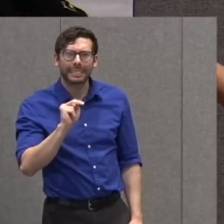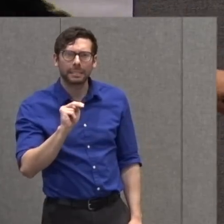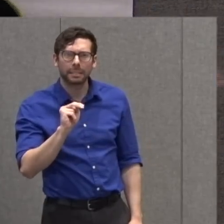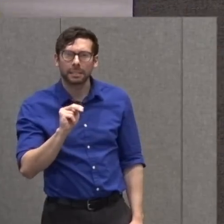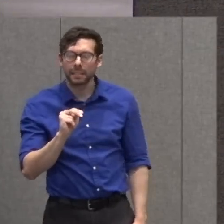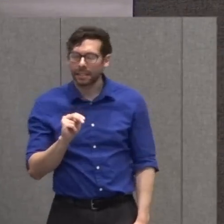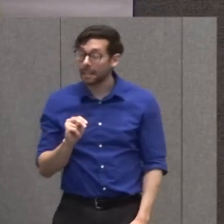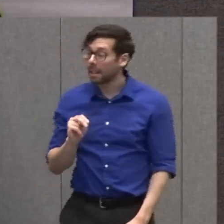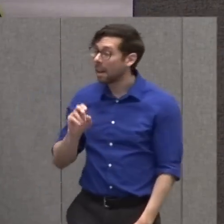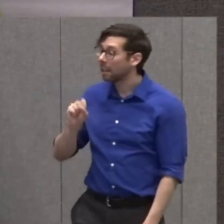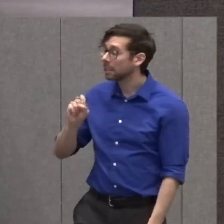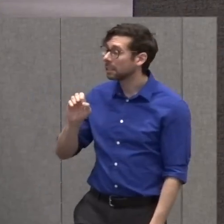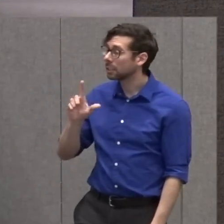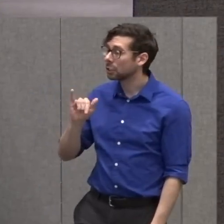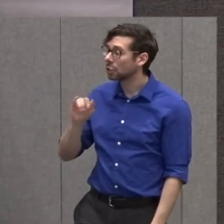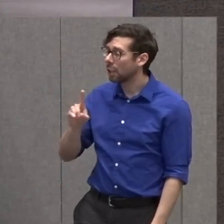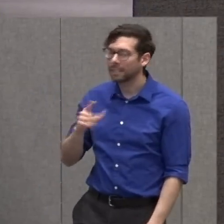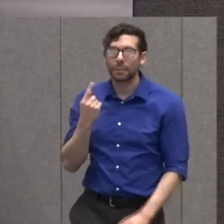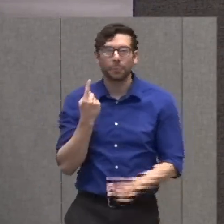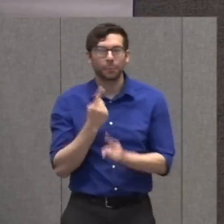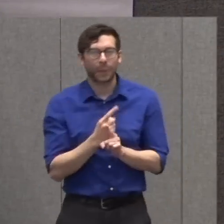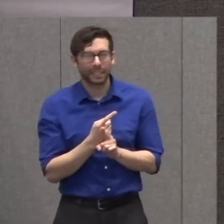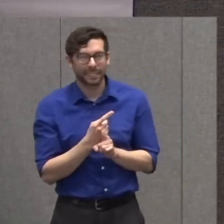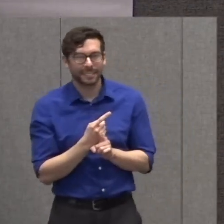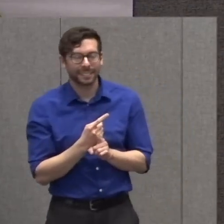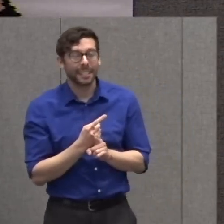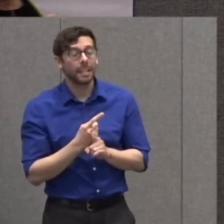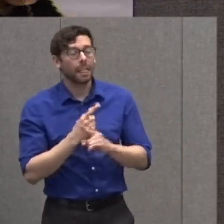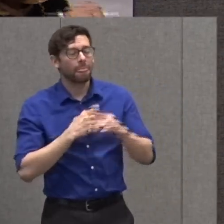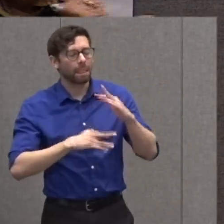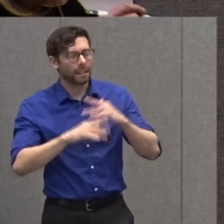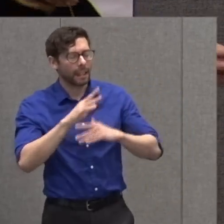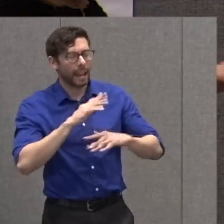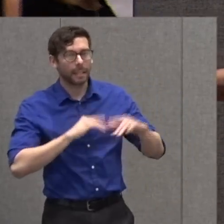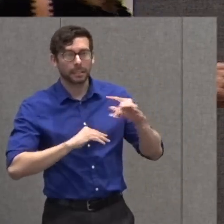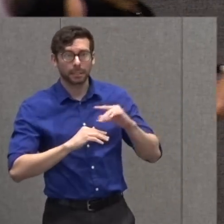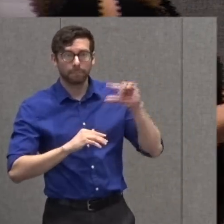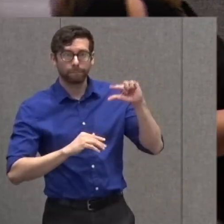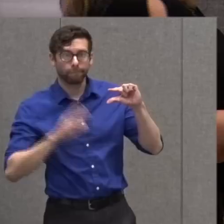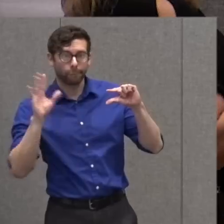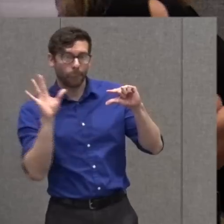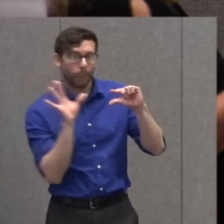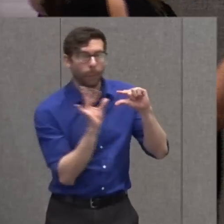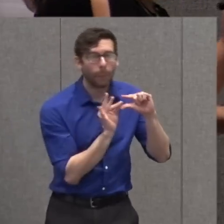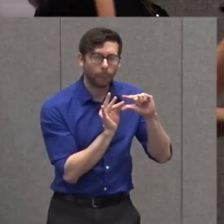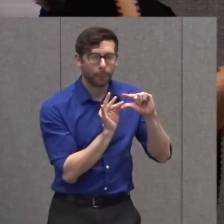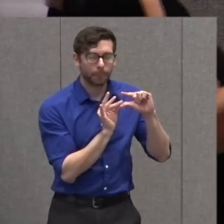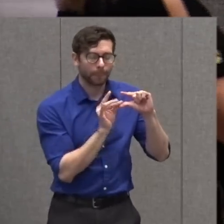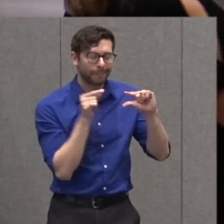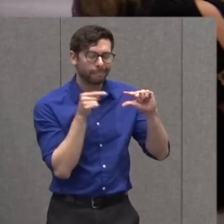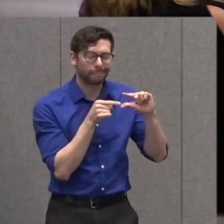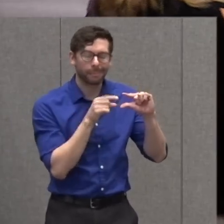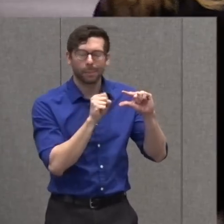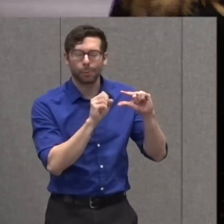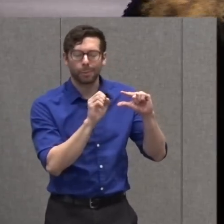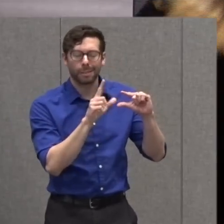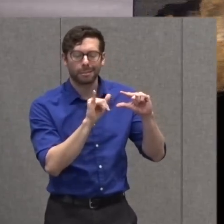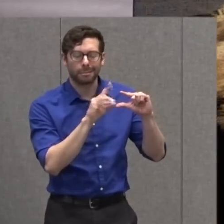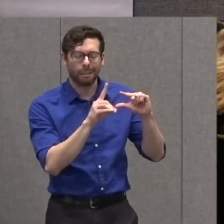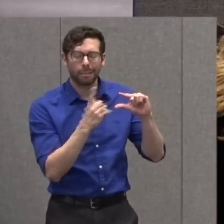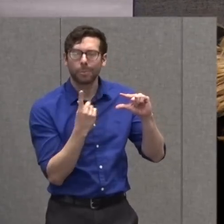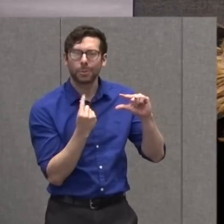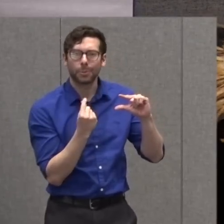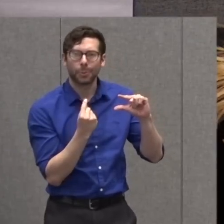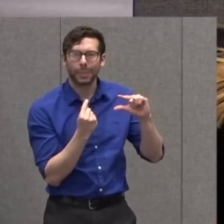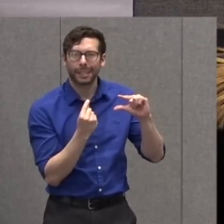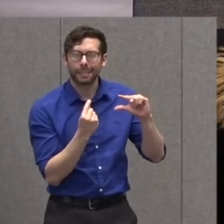So the gas Yes, solids. is sticking to the solid, and it's doing what? It is raising them to the